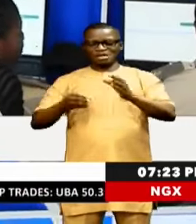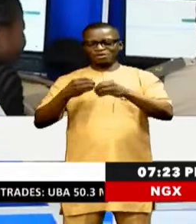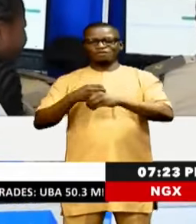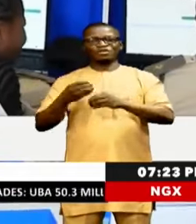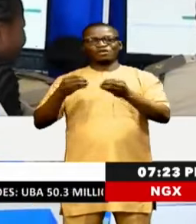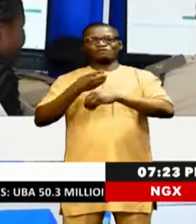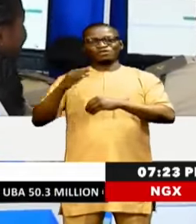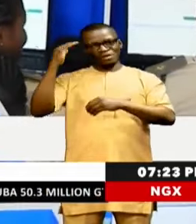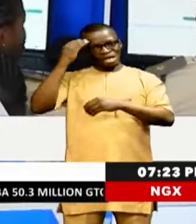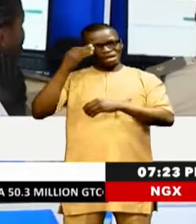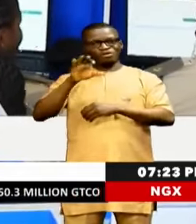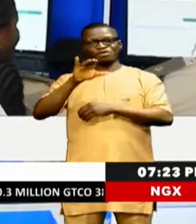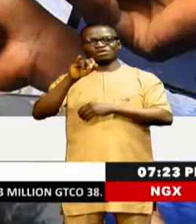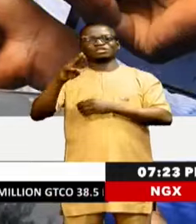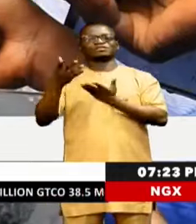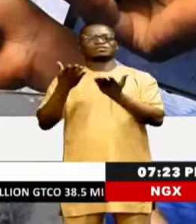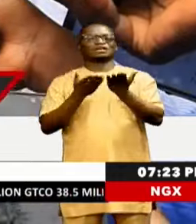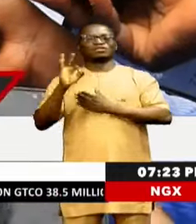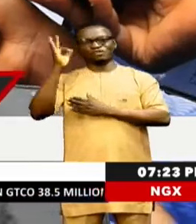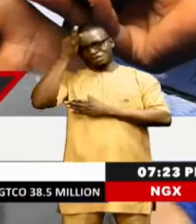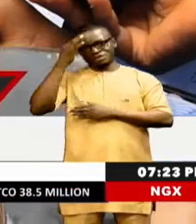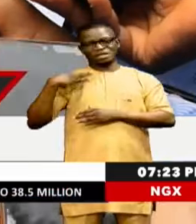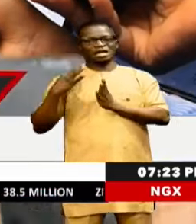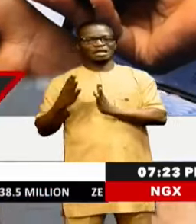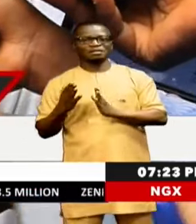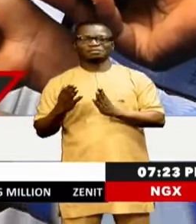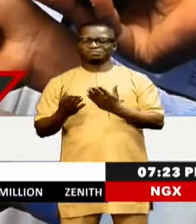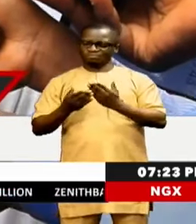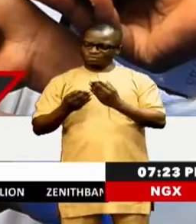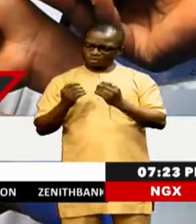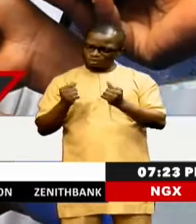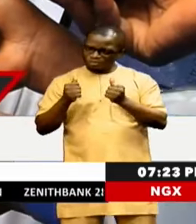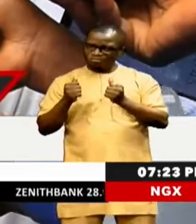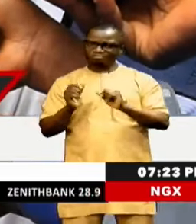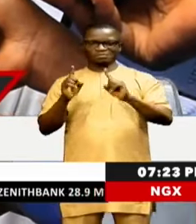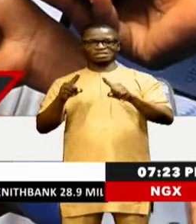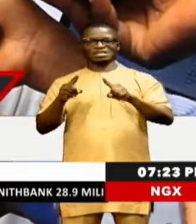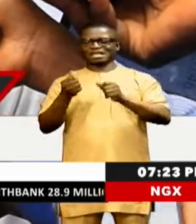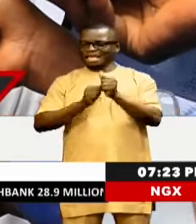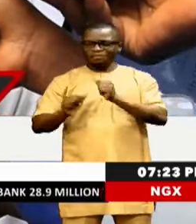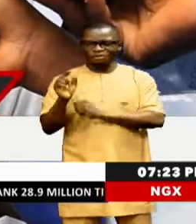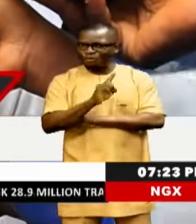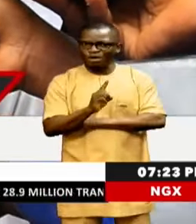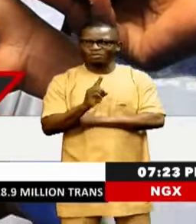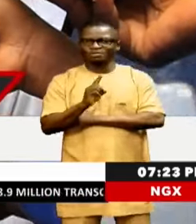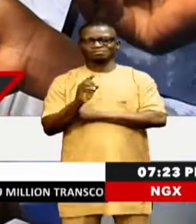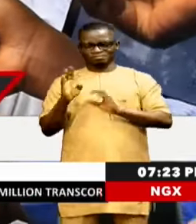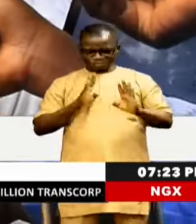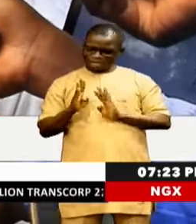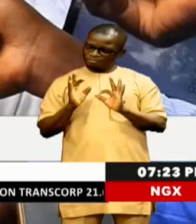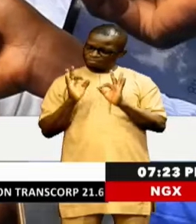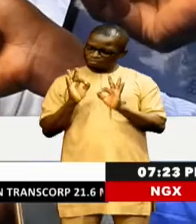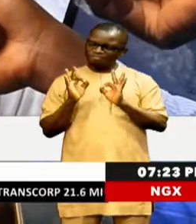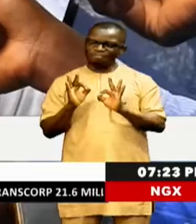Service of the Federation. The candidates were attended to promptly, and everybody is behaving in an orderly